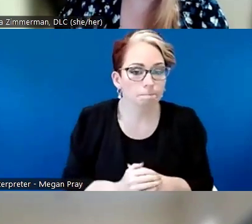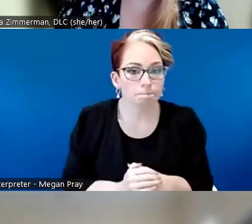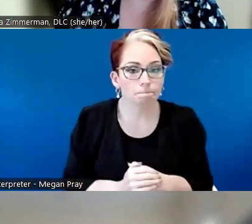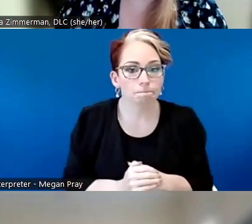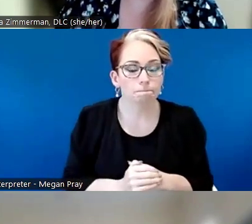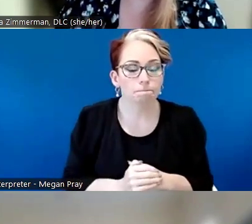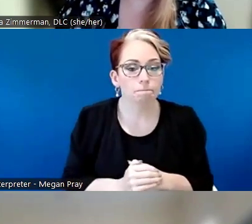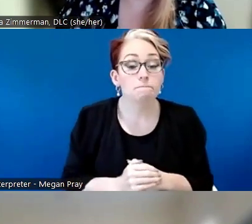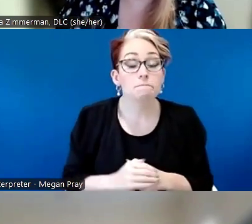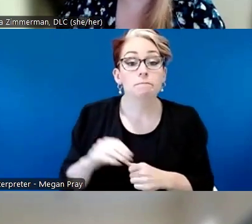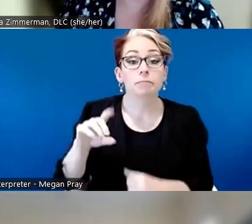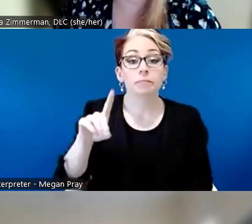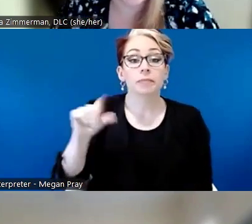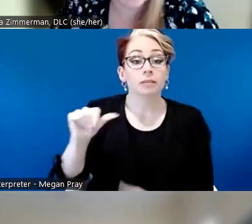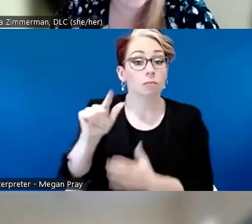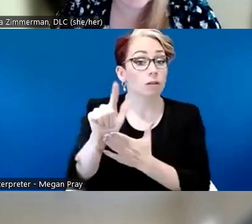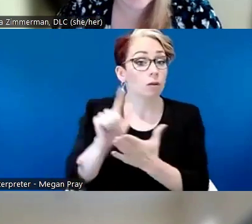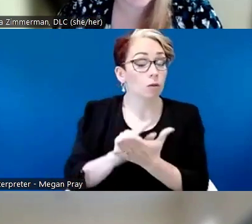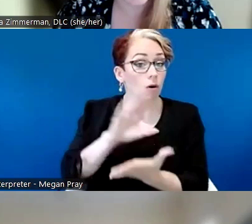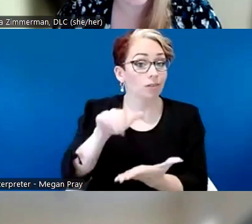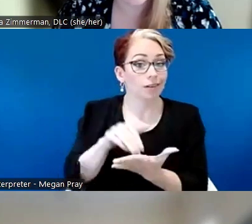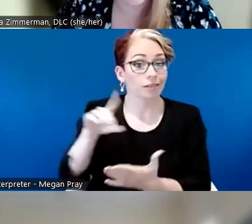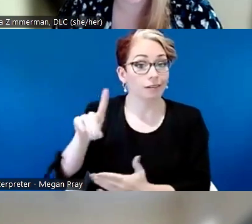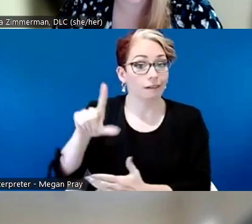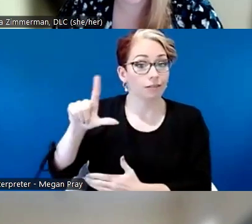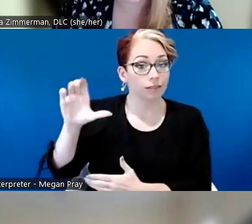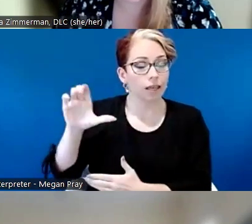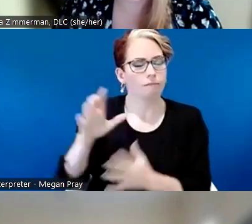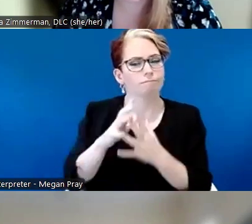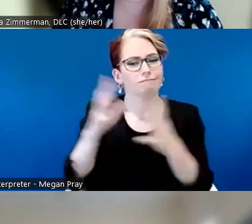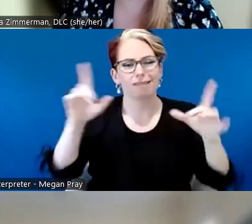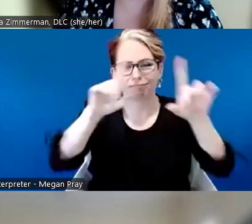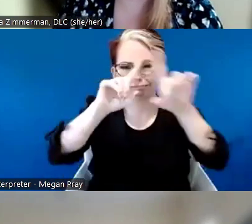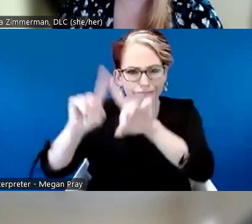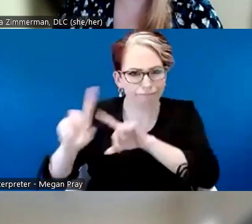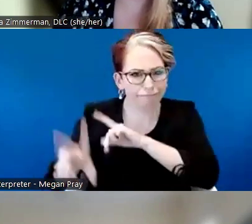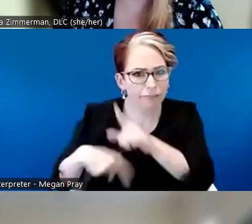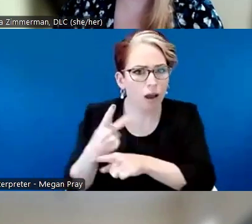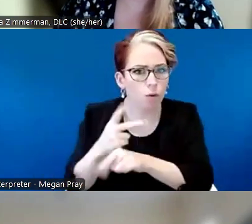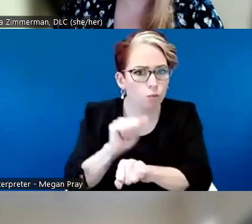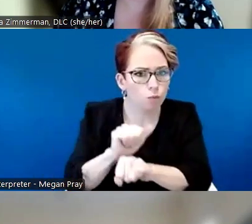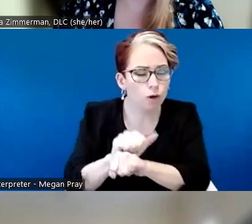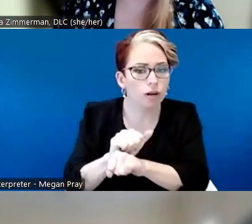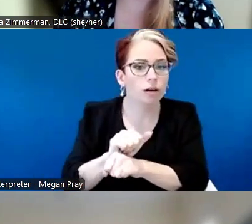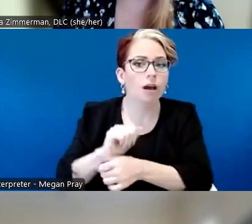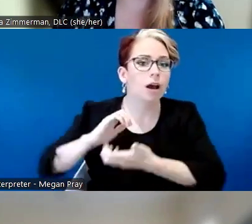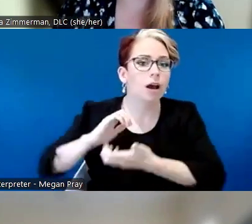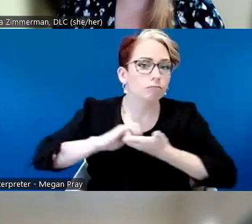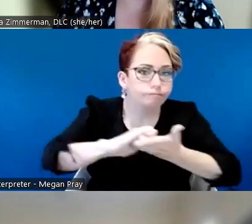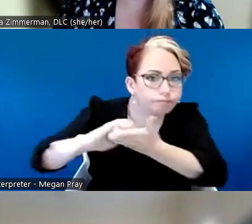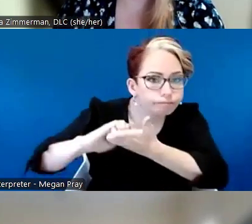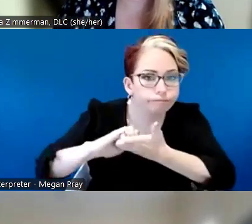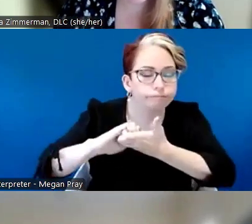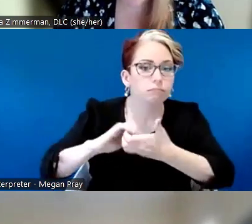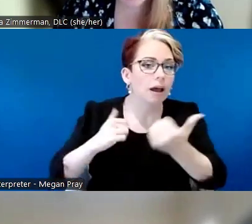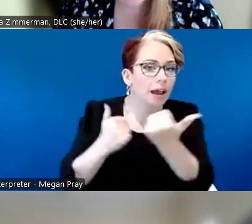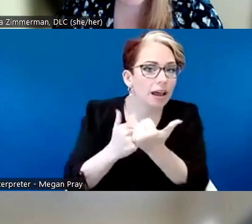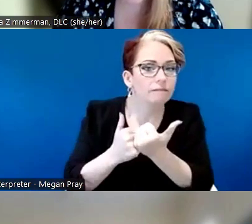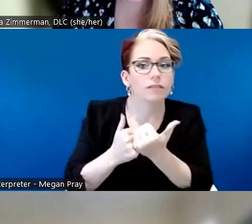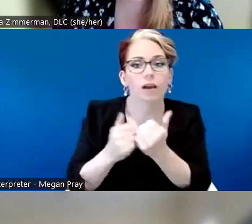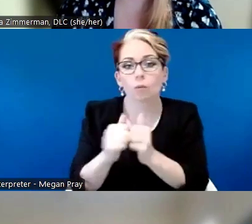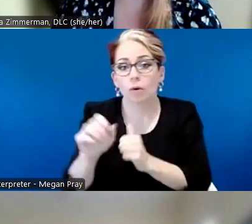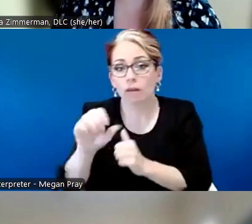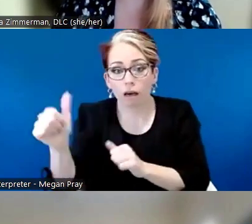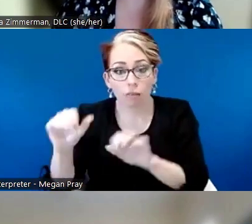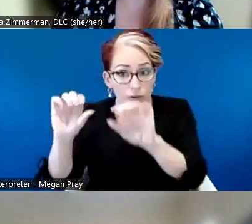Disability Law Center does lots of different work. We collaborate and advocate with other agencies, some of whom are on this call